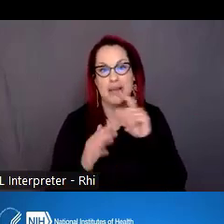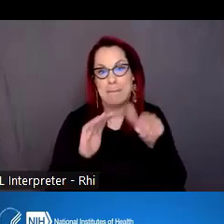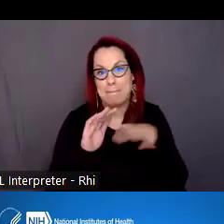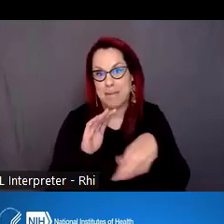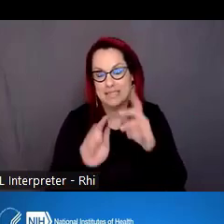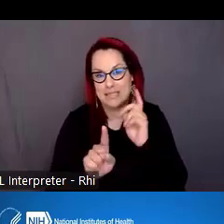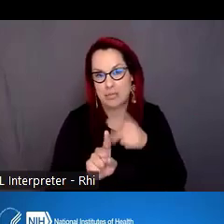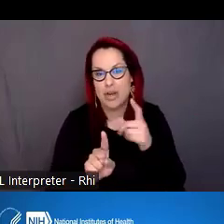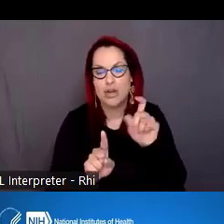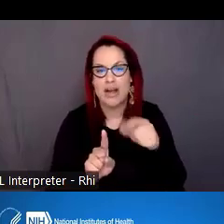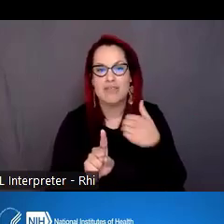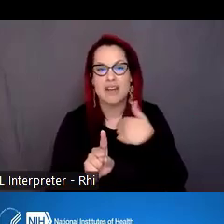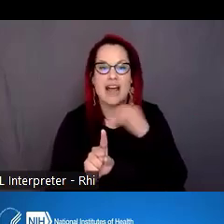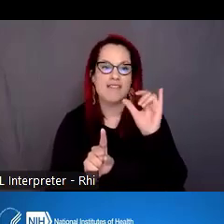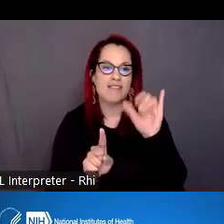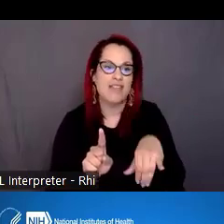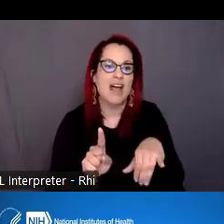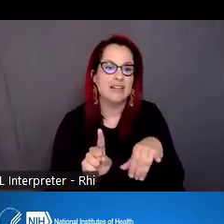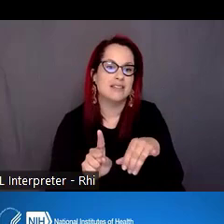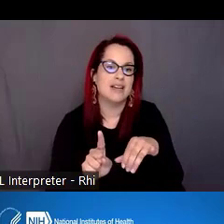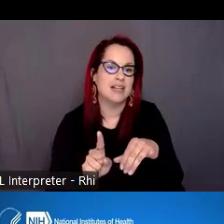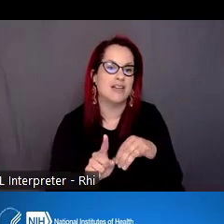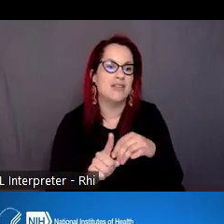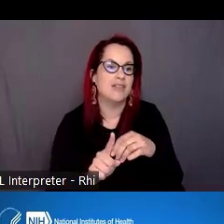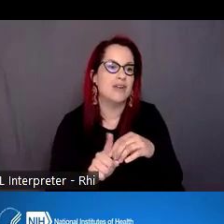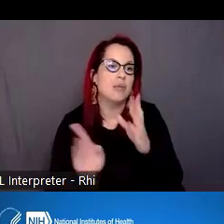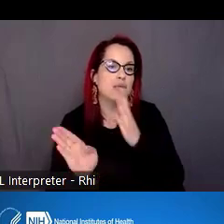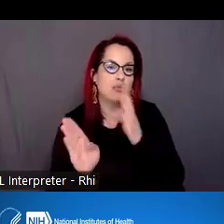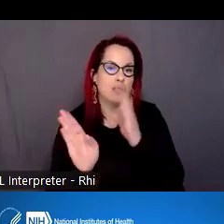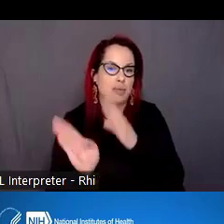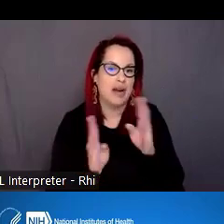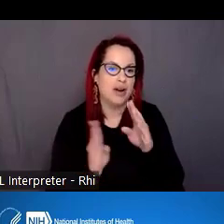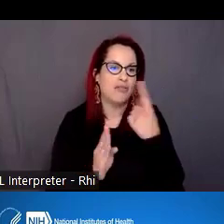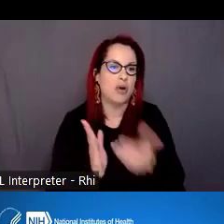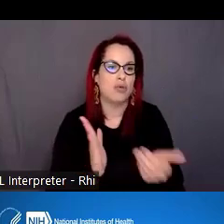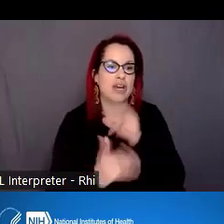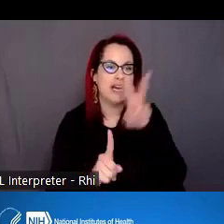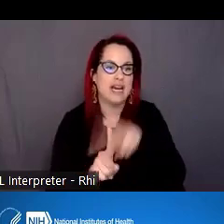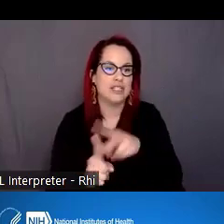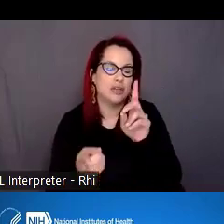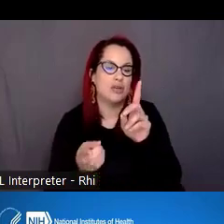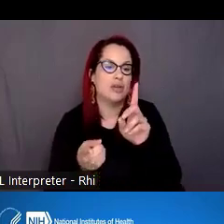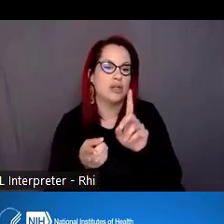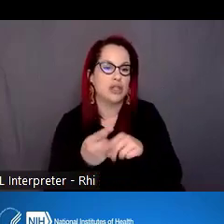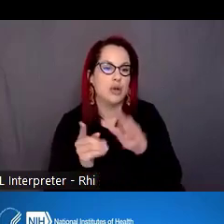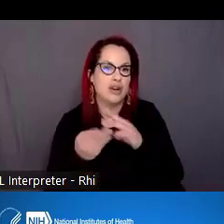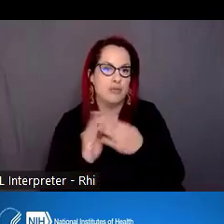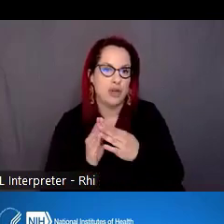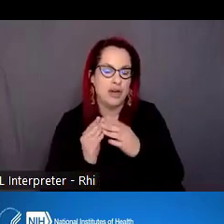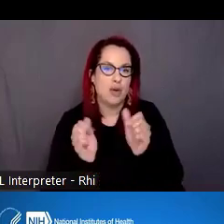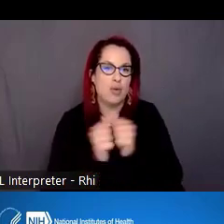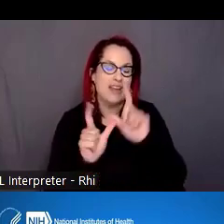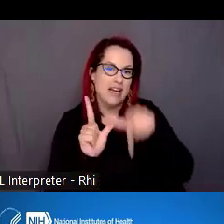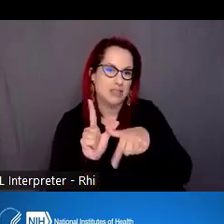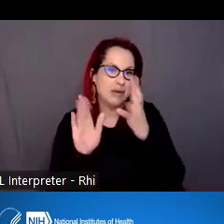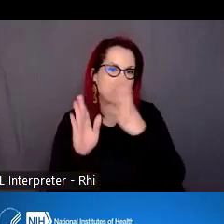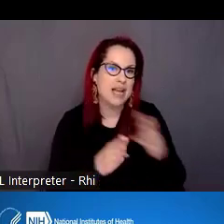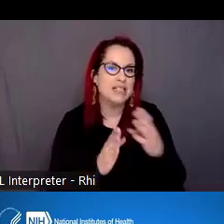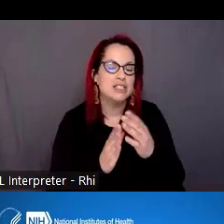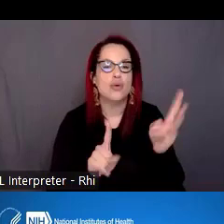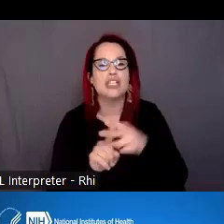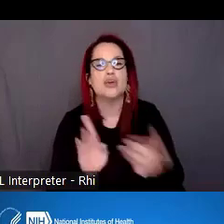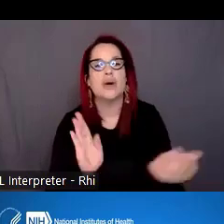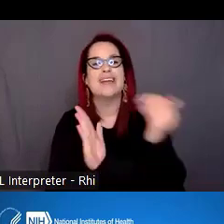issue informing the extramural community of an early expiration and plans to reissue so that you can incorporate the